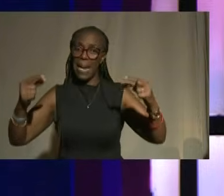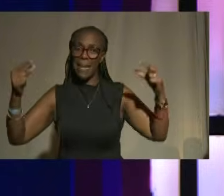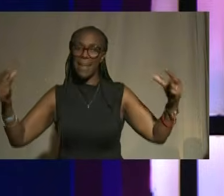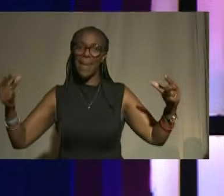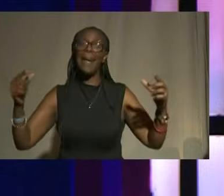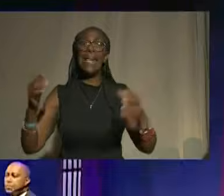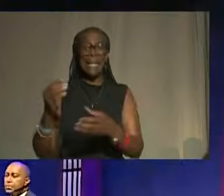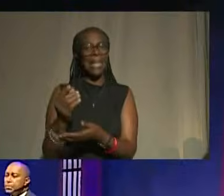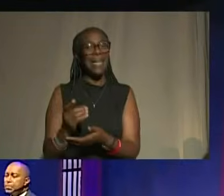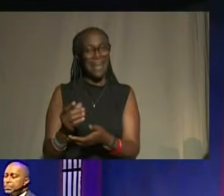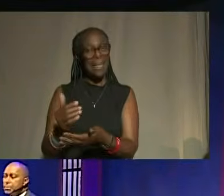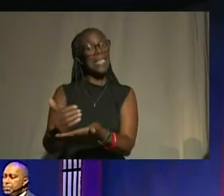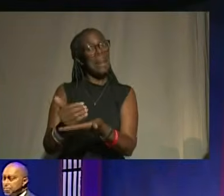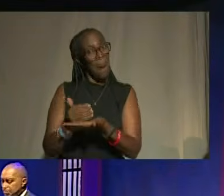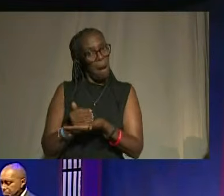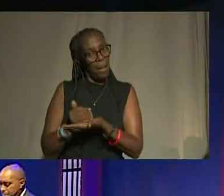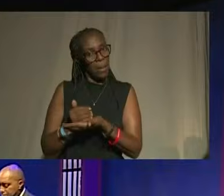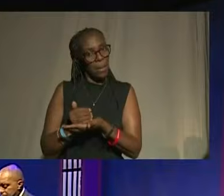this government. Thank you.